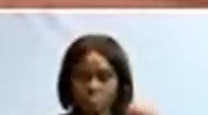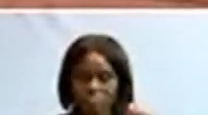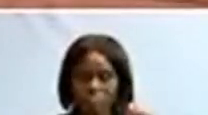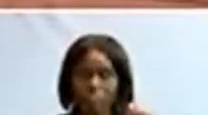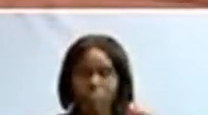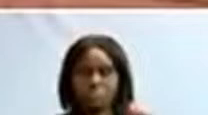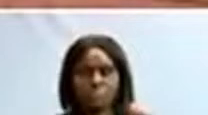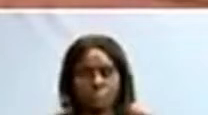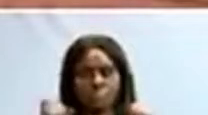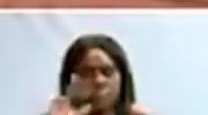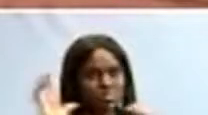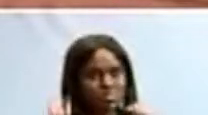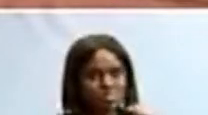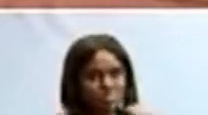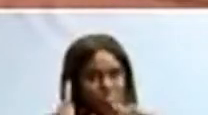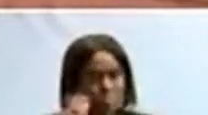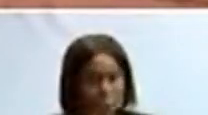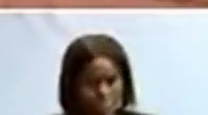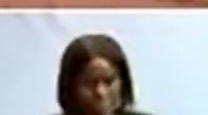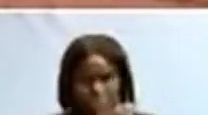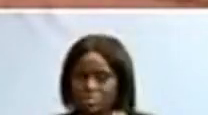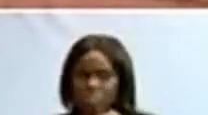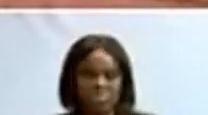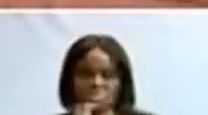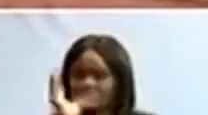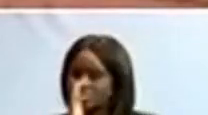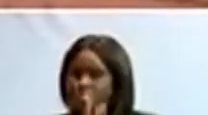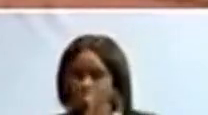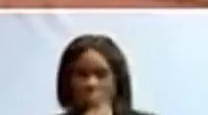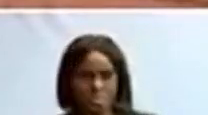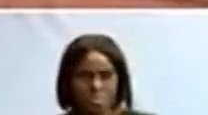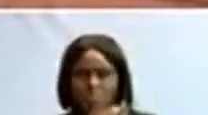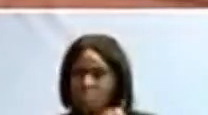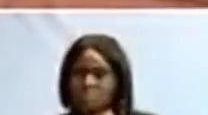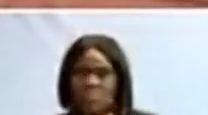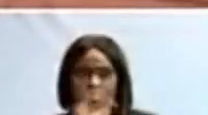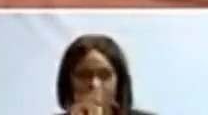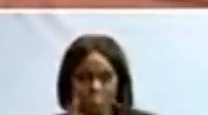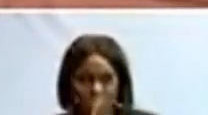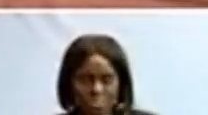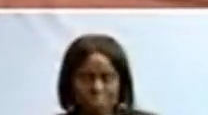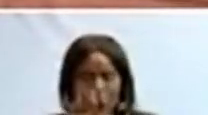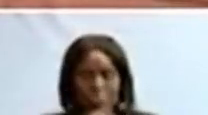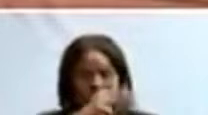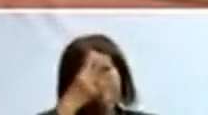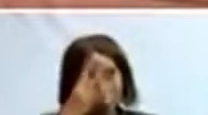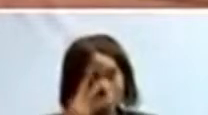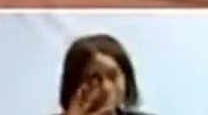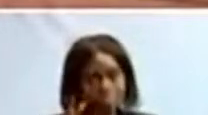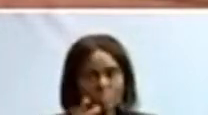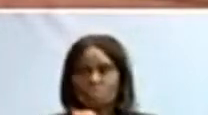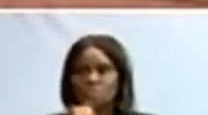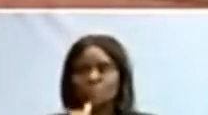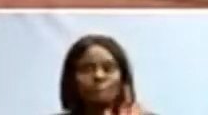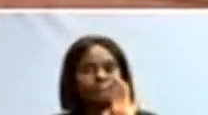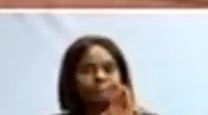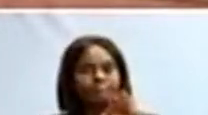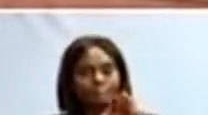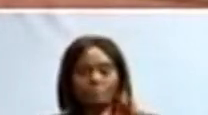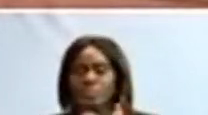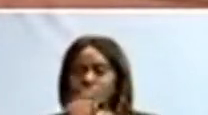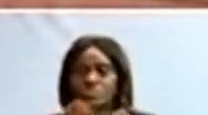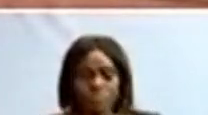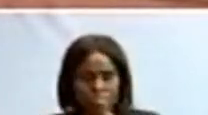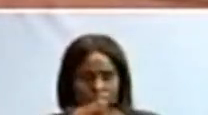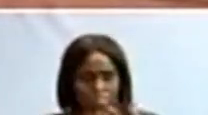he never received this money, never quitted. Even his NRC was not even